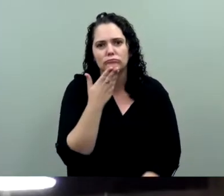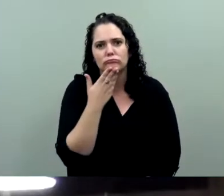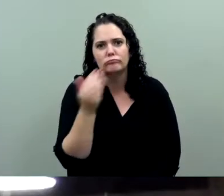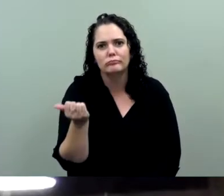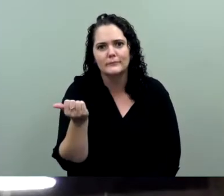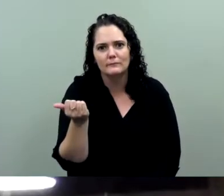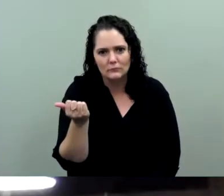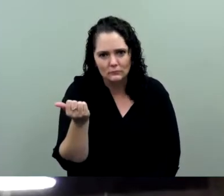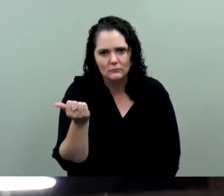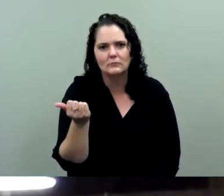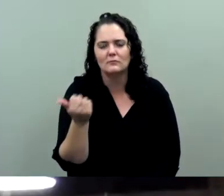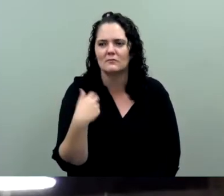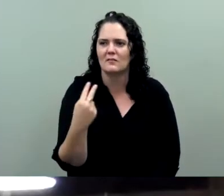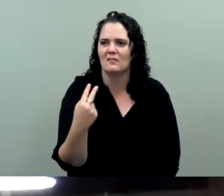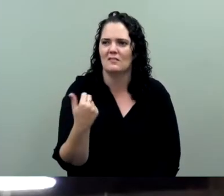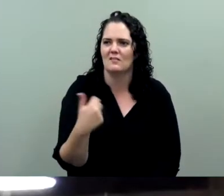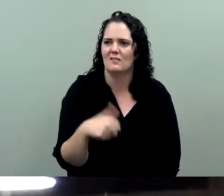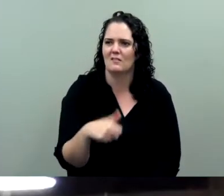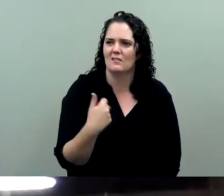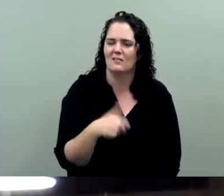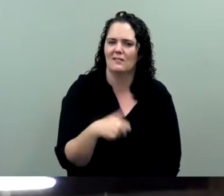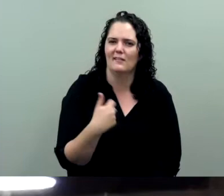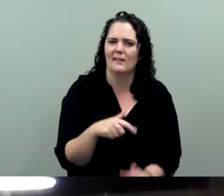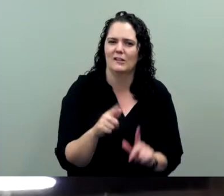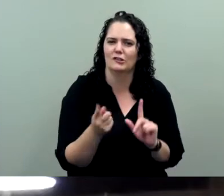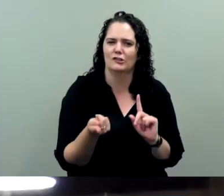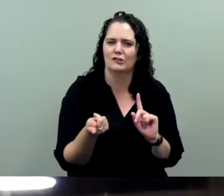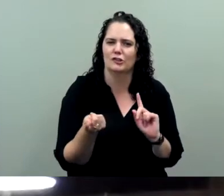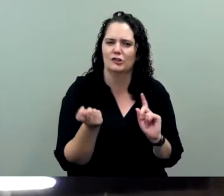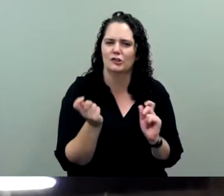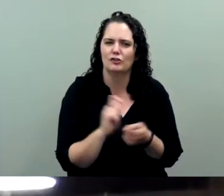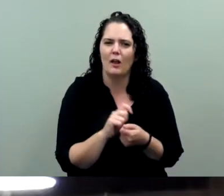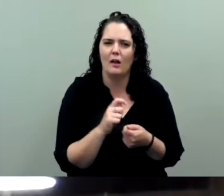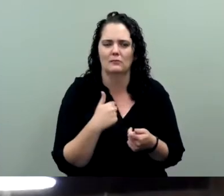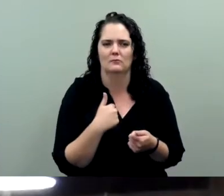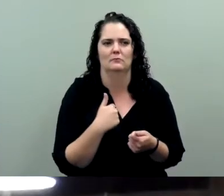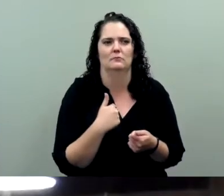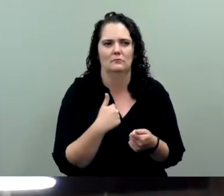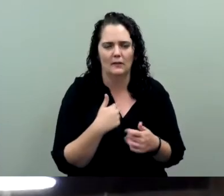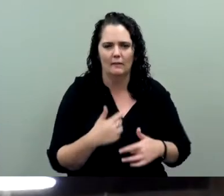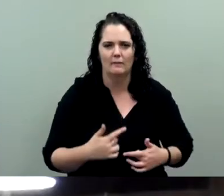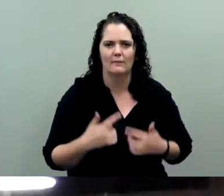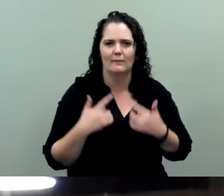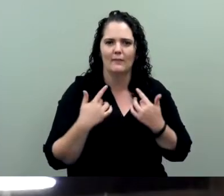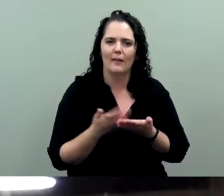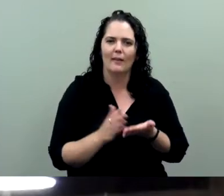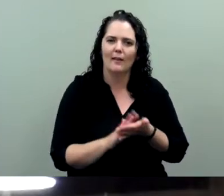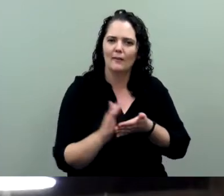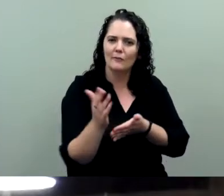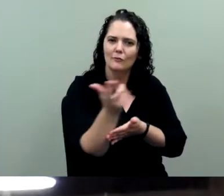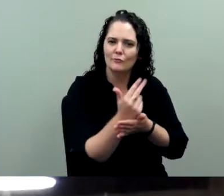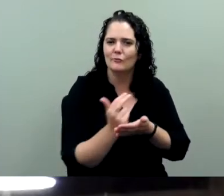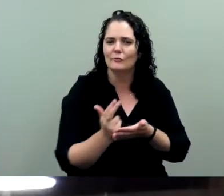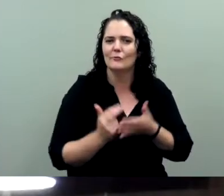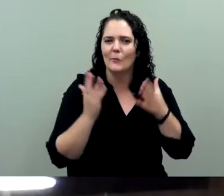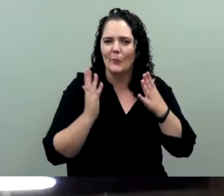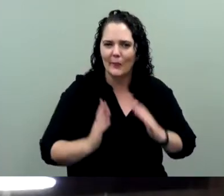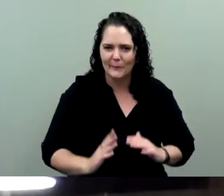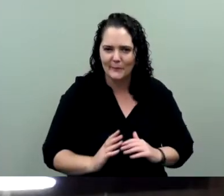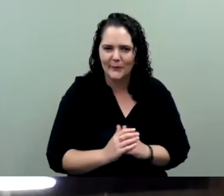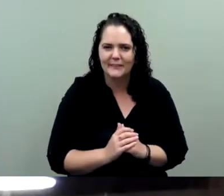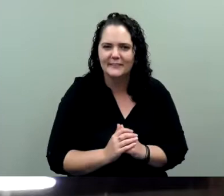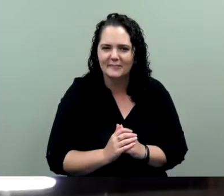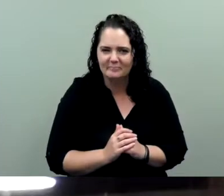retrospective and really changed the way I thought about drawing and the interaction of the body. All right, so we are going to begin with the Constance